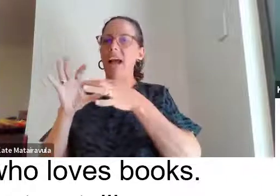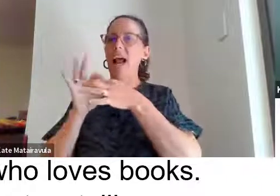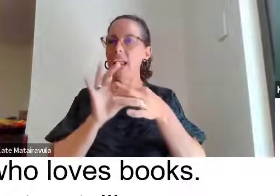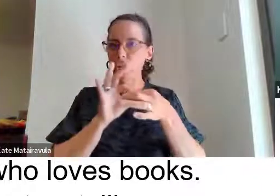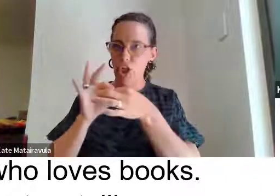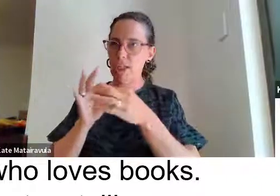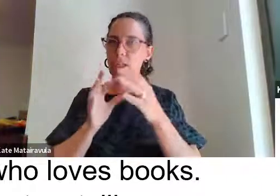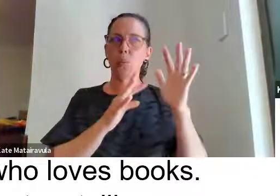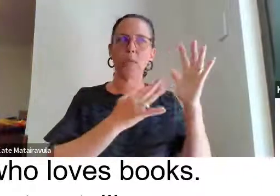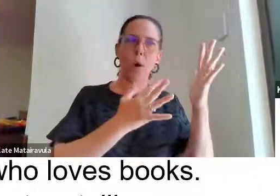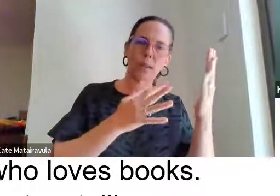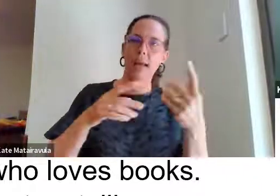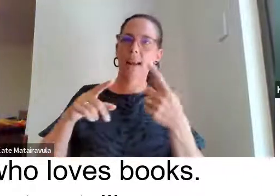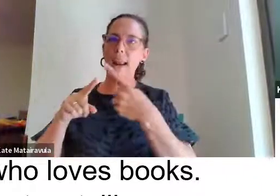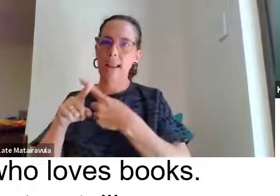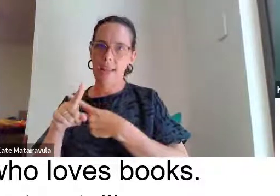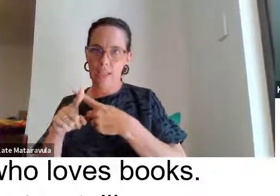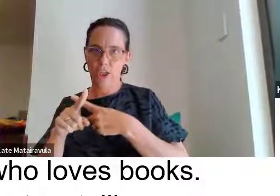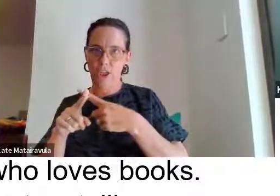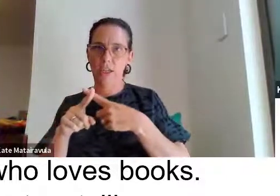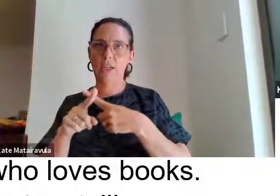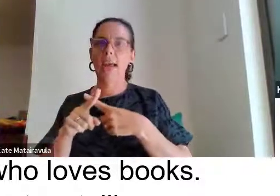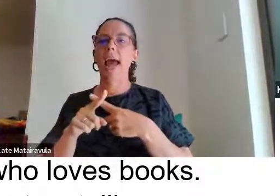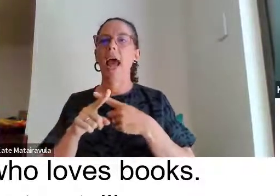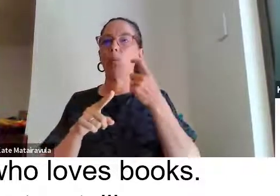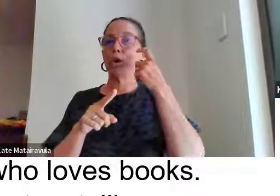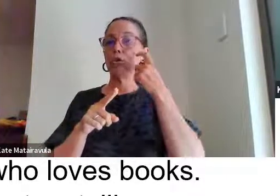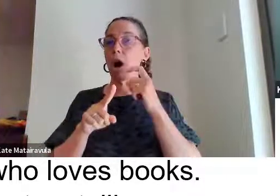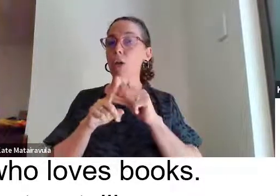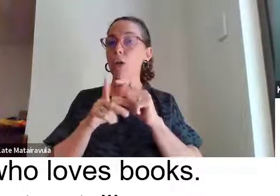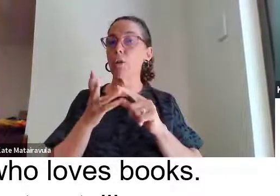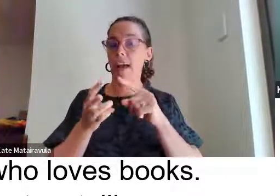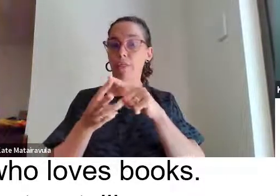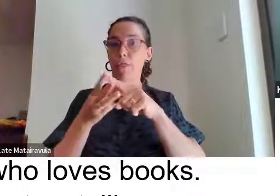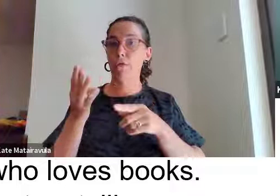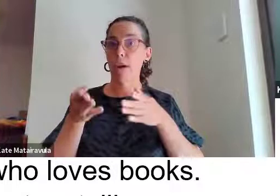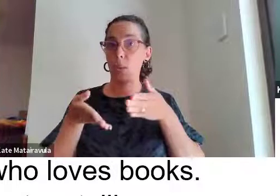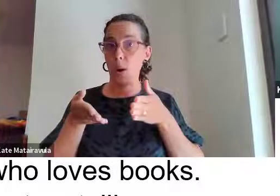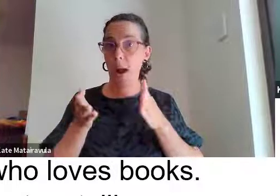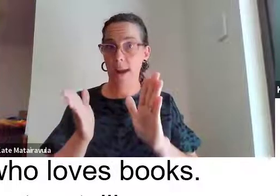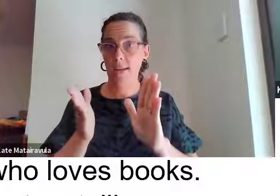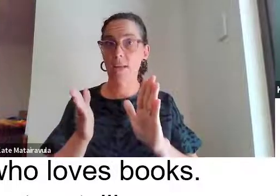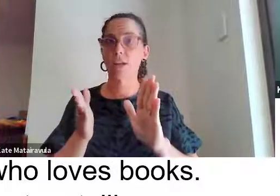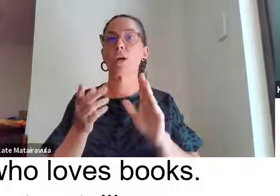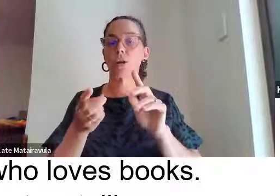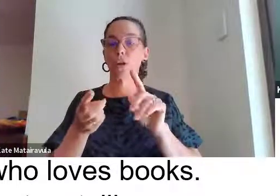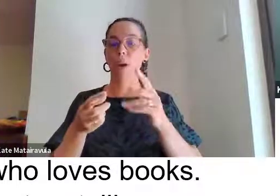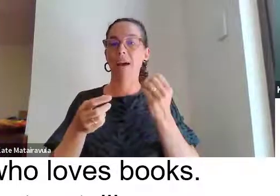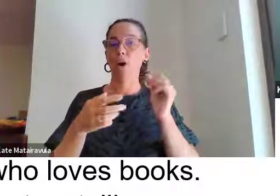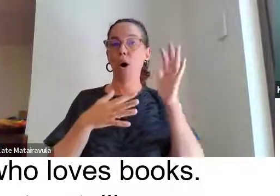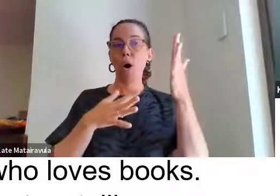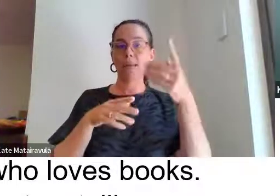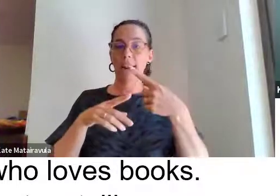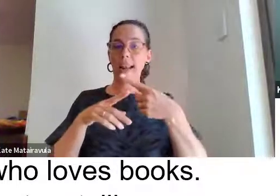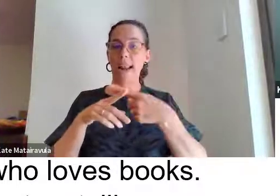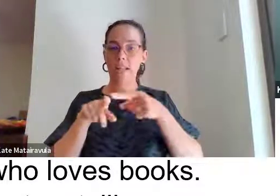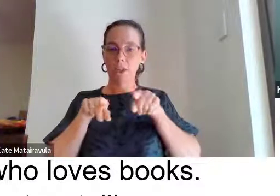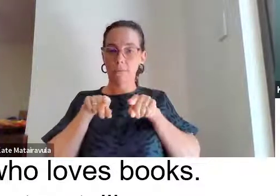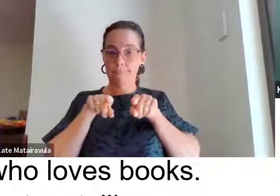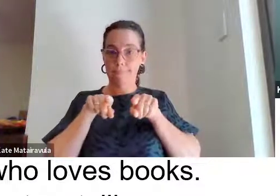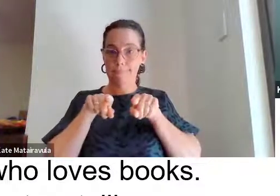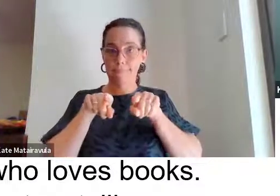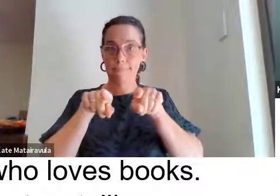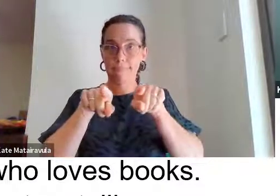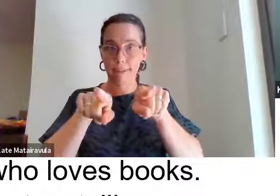So the deaf person then helps make that connection between the Auslan and the English. So we try to do that in a number of ways. So we